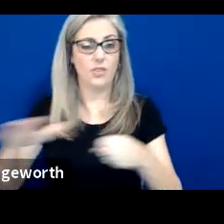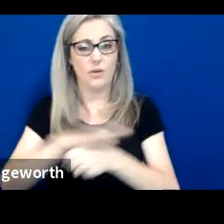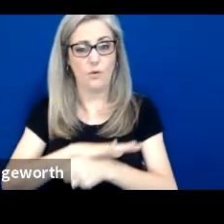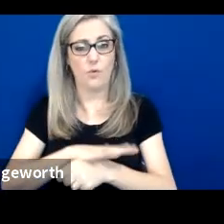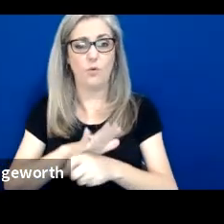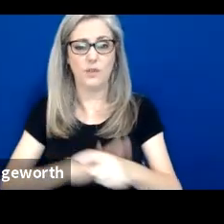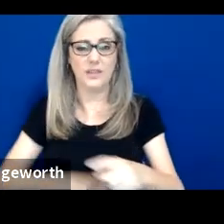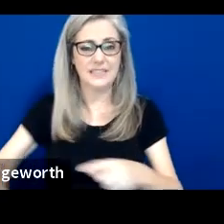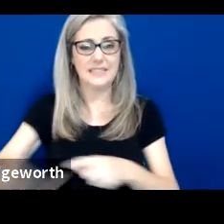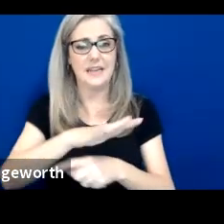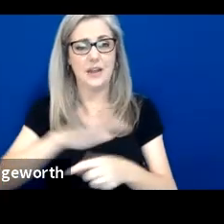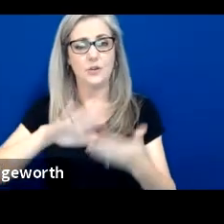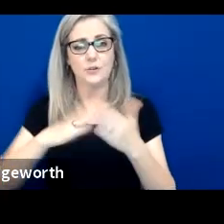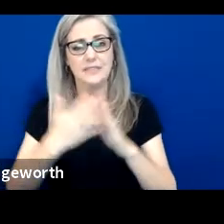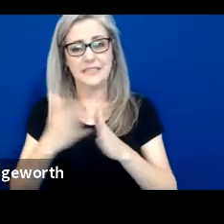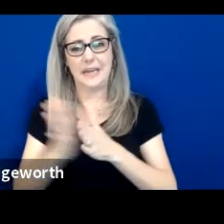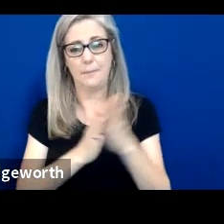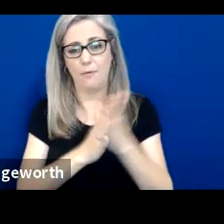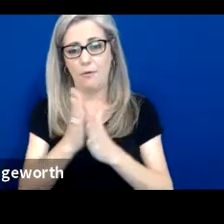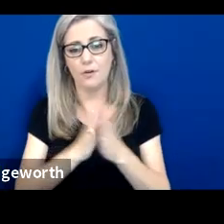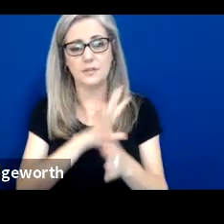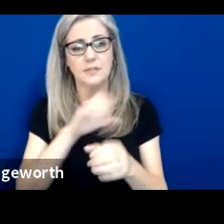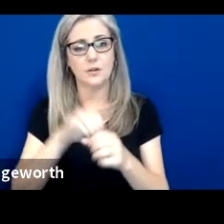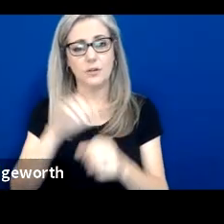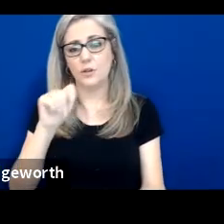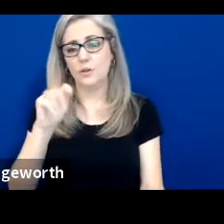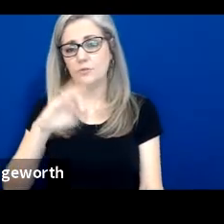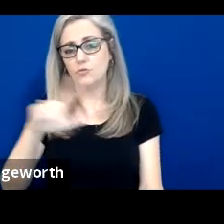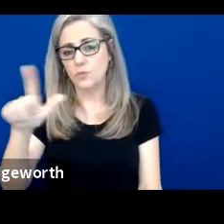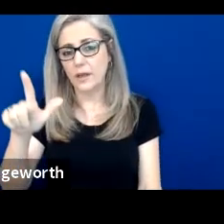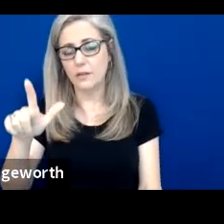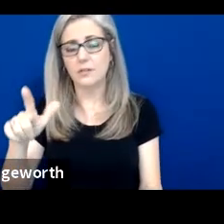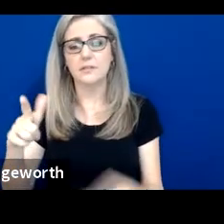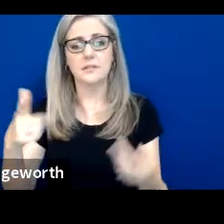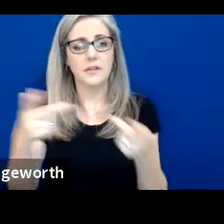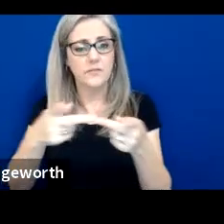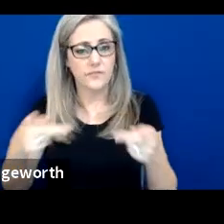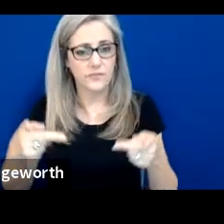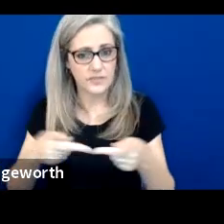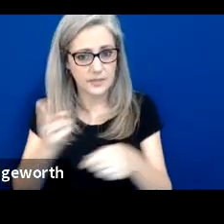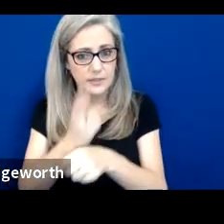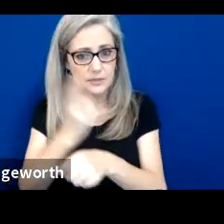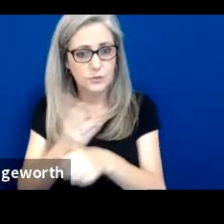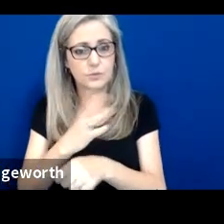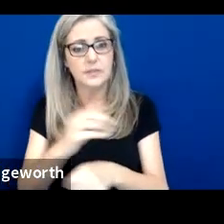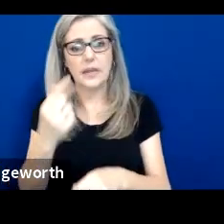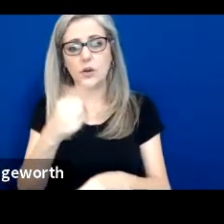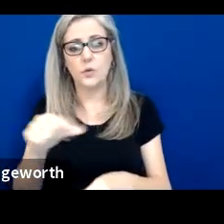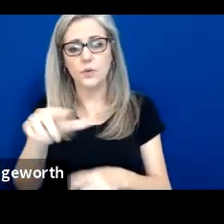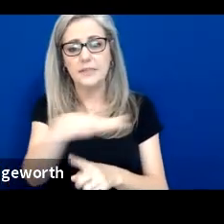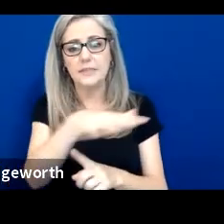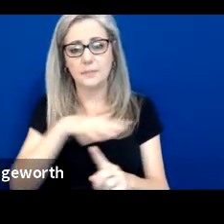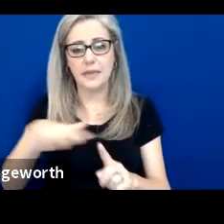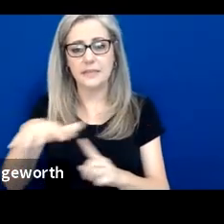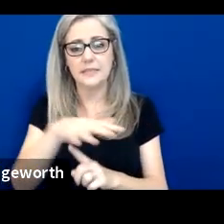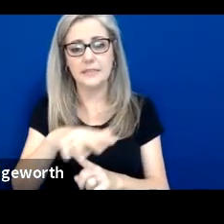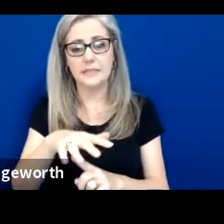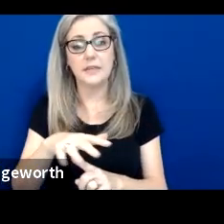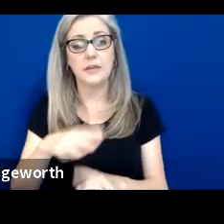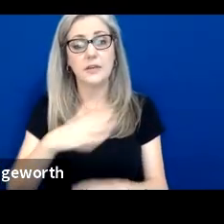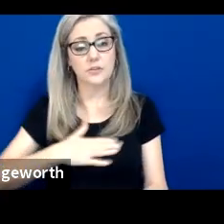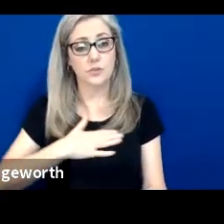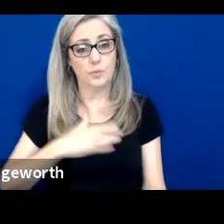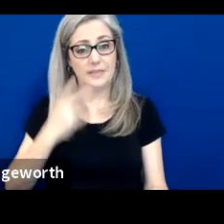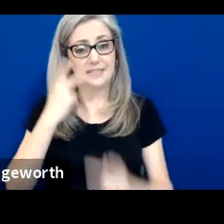system that includes trails, facilities, and our green spaces. So please visit our